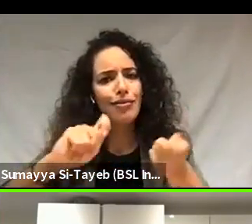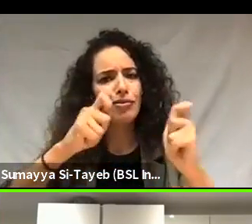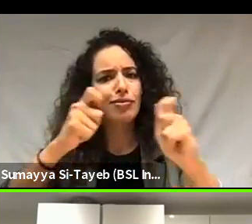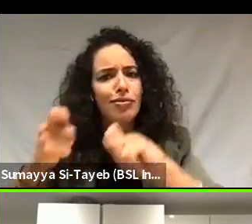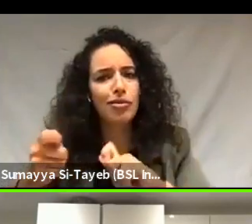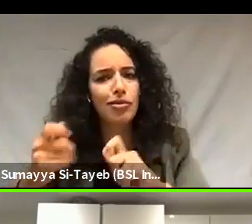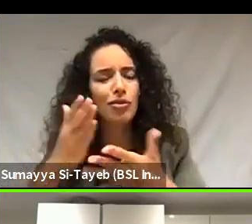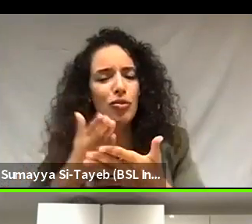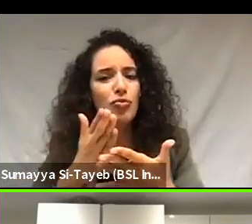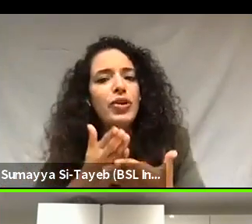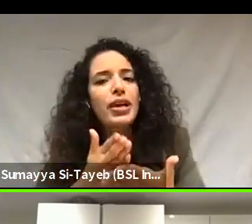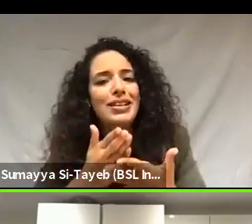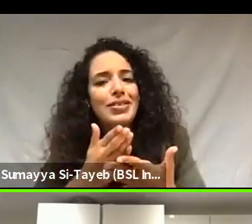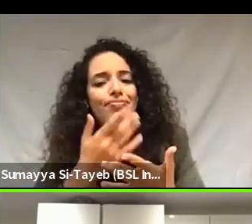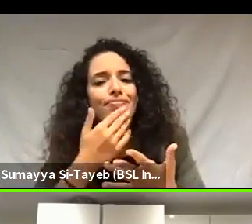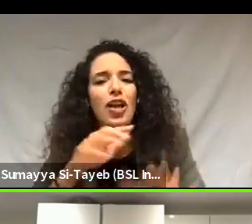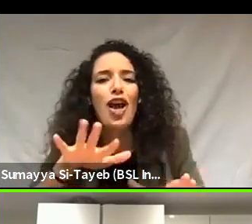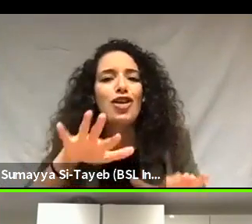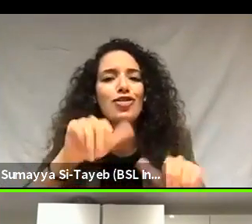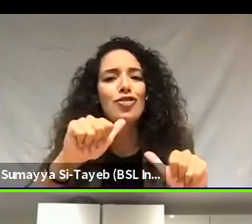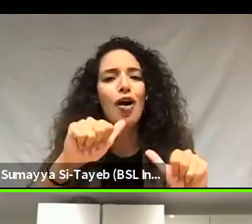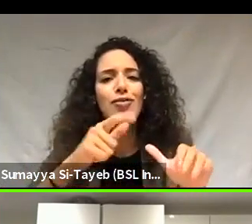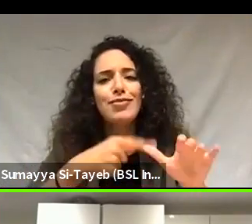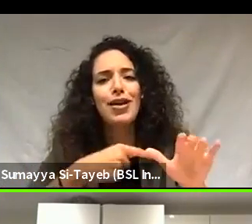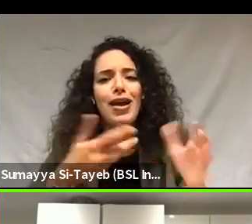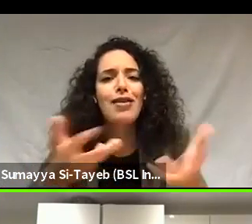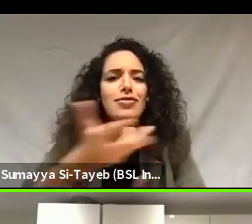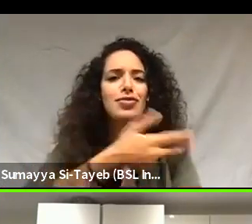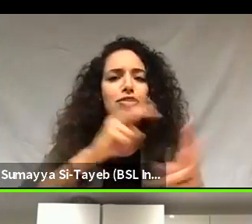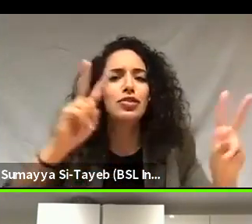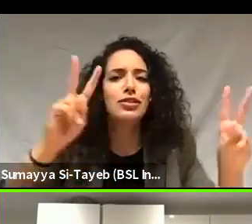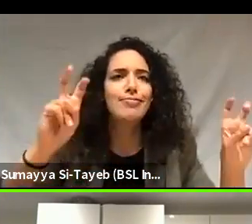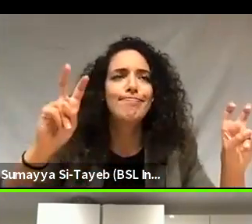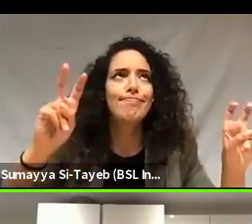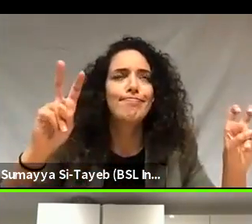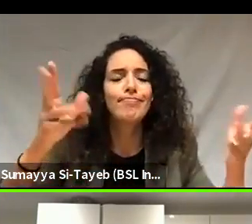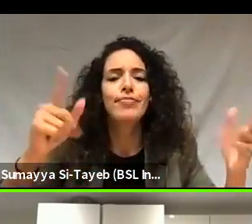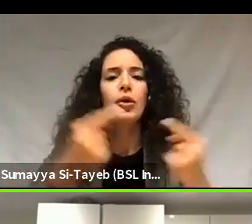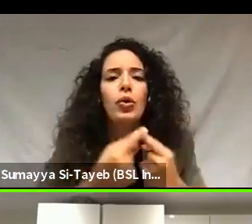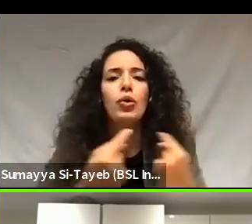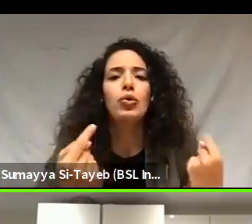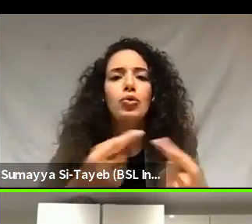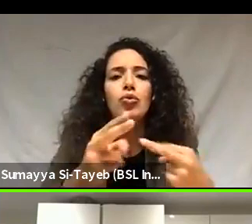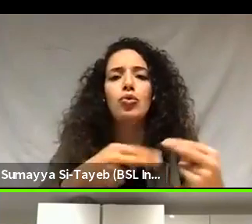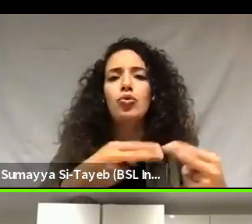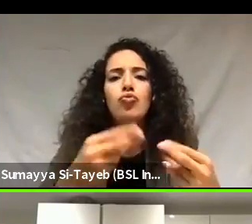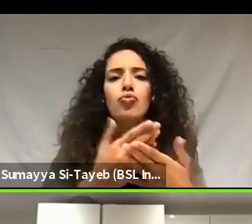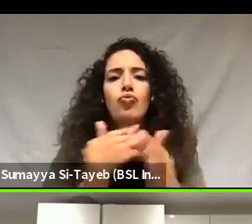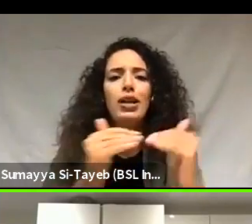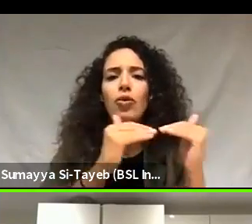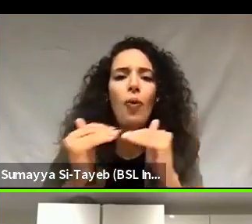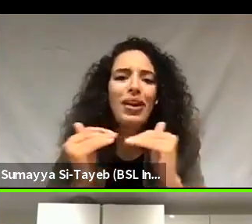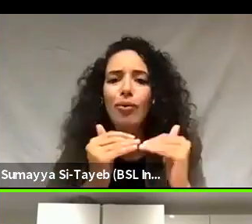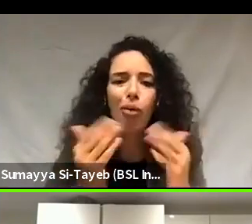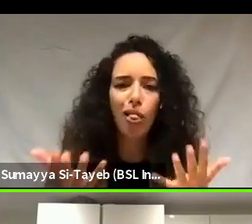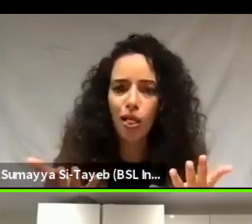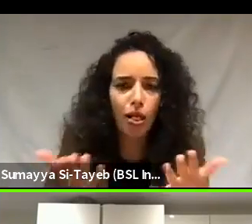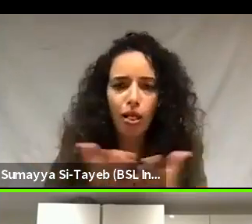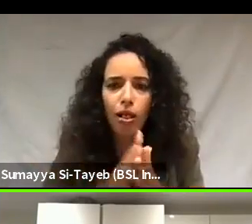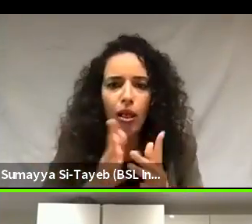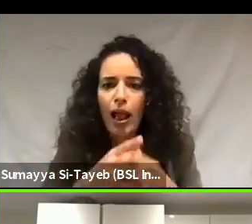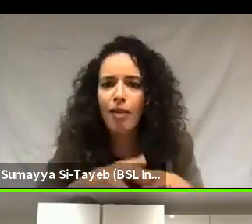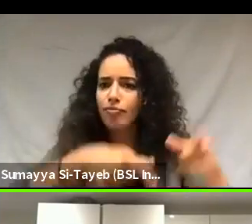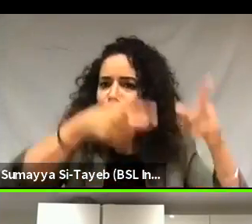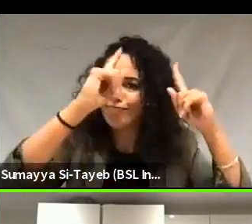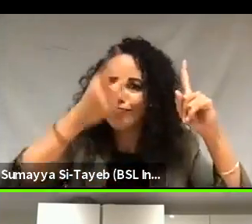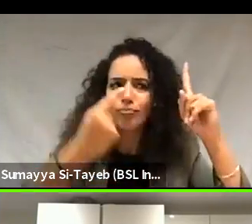clause, but you know, newsrooms are dictatorships, not democracies, and it is good to have a kind of